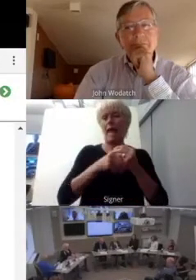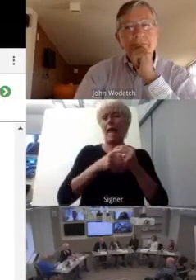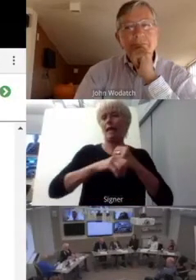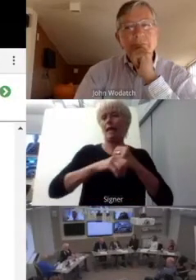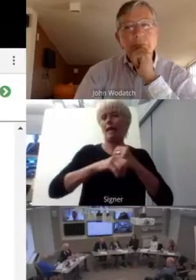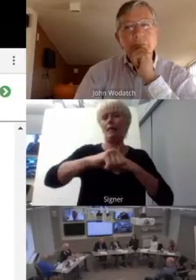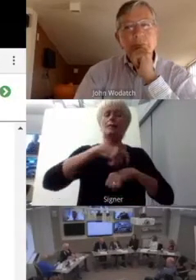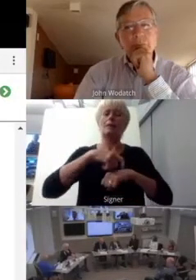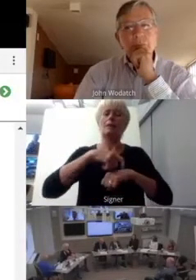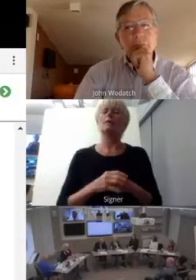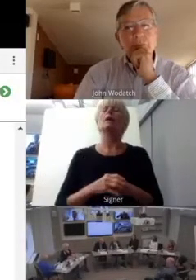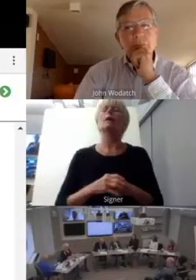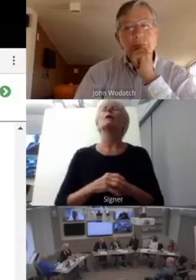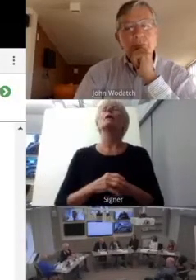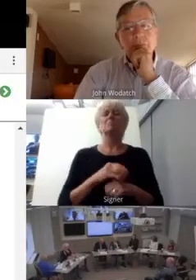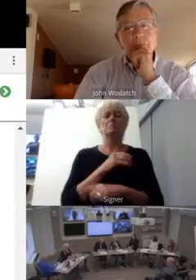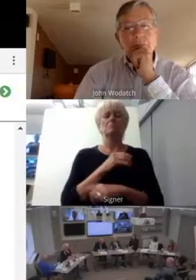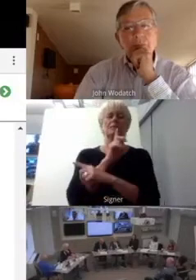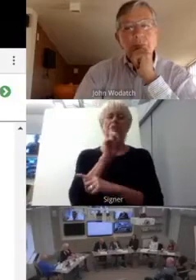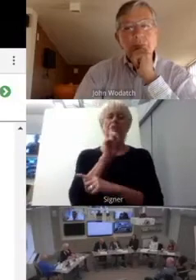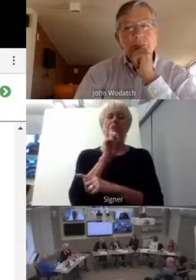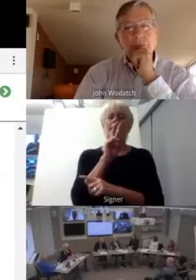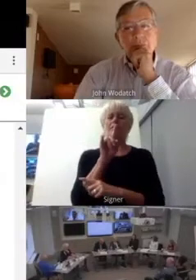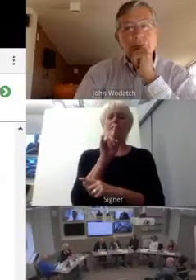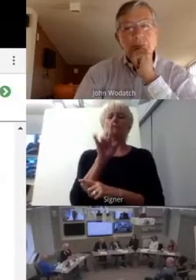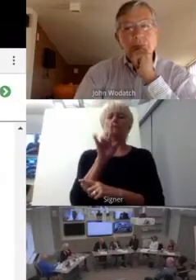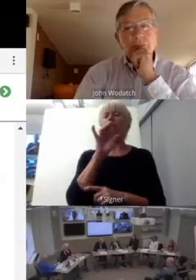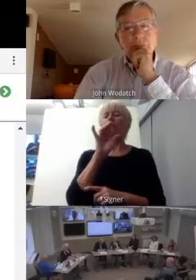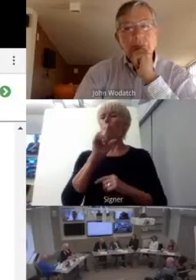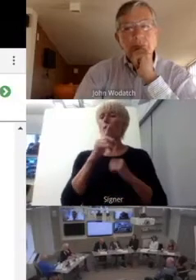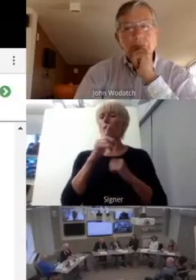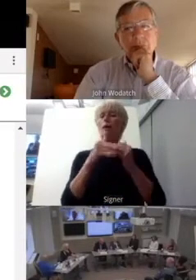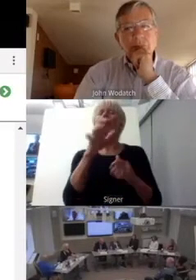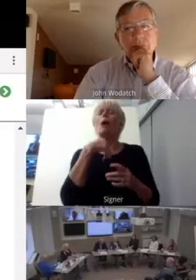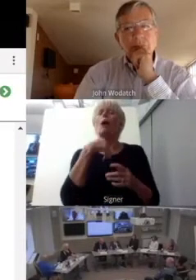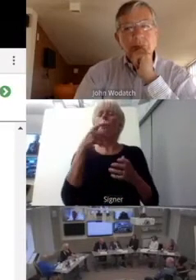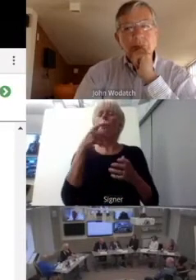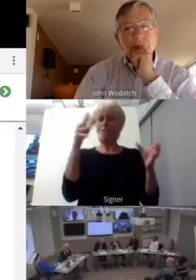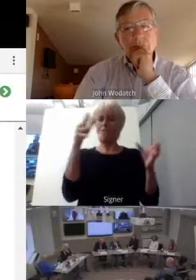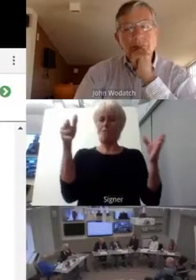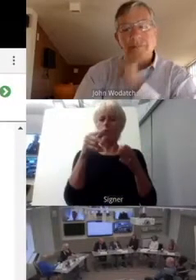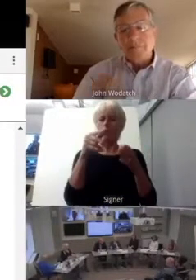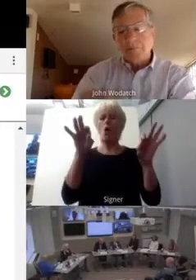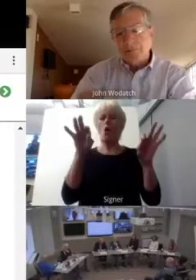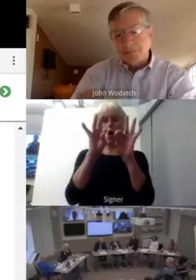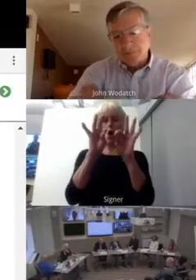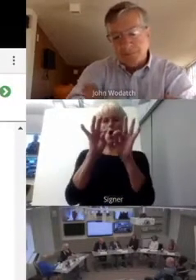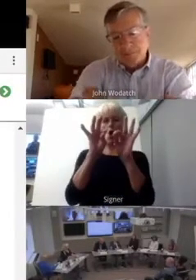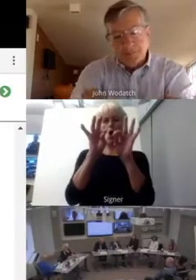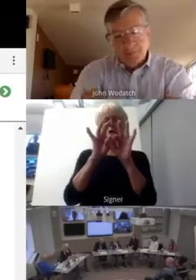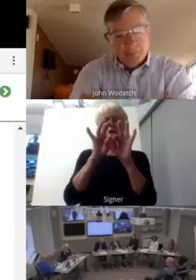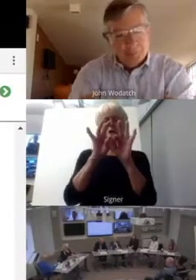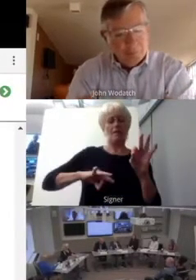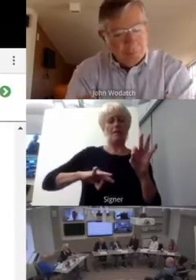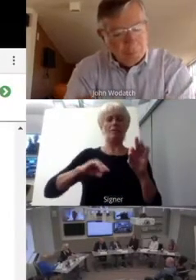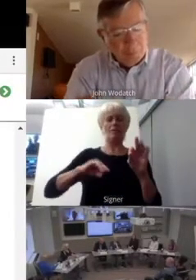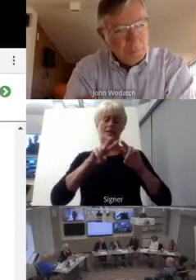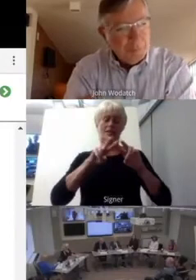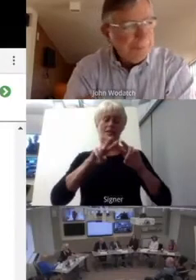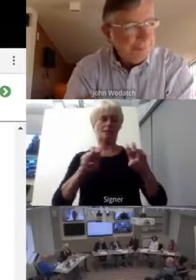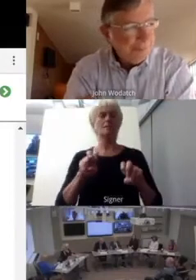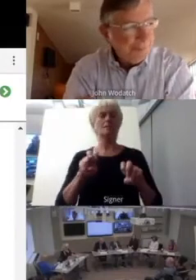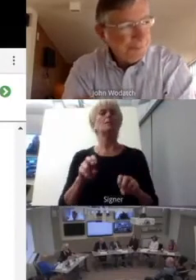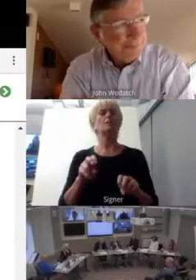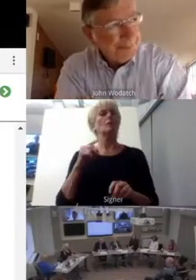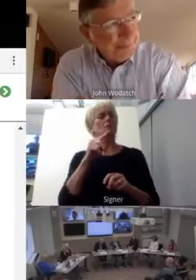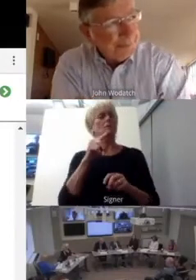want to focus you for a minute on the issue of cost benefit. You said that there's a requirement that there be a cost benefit study. You've